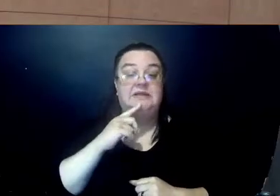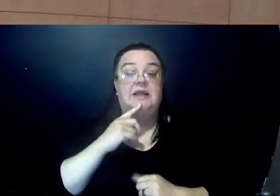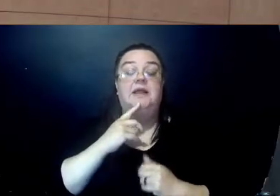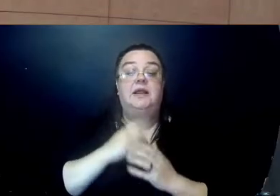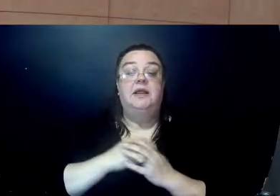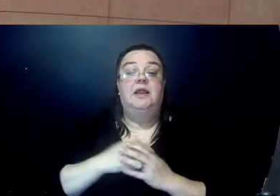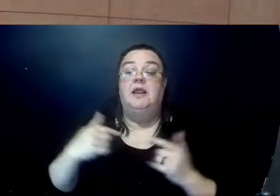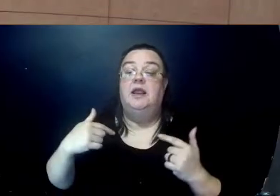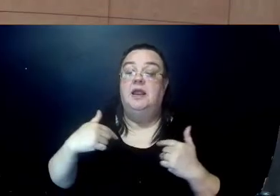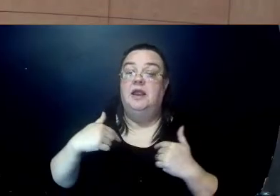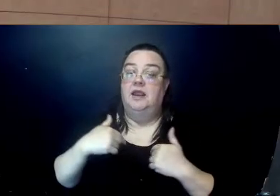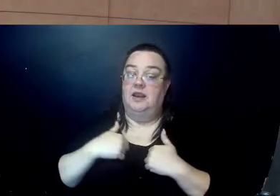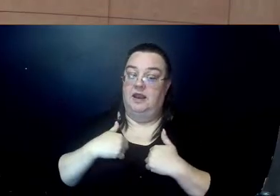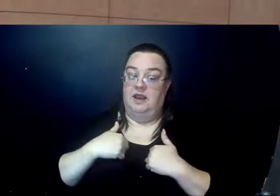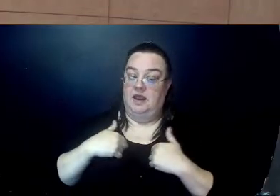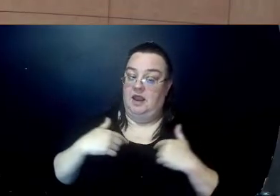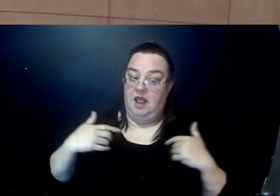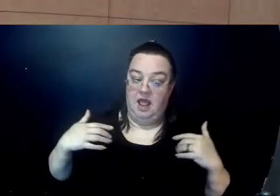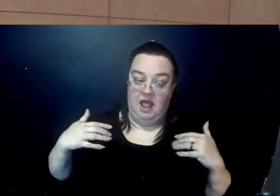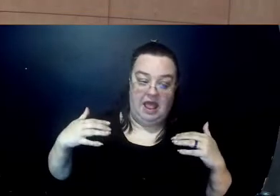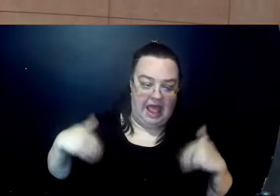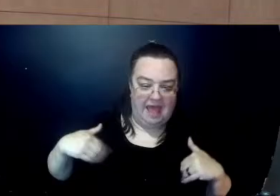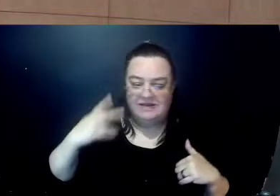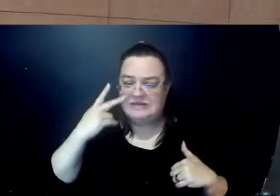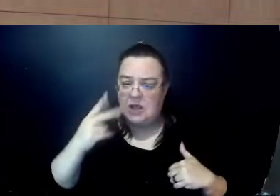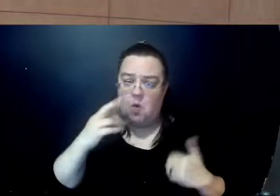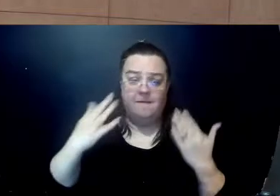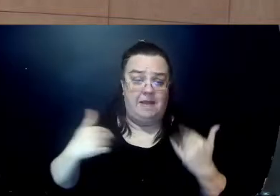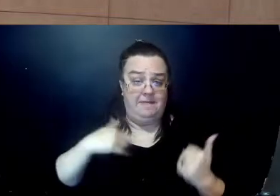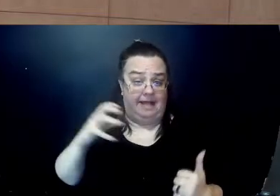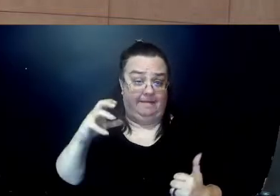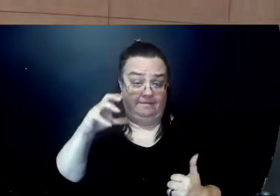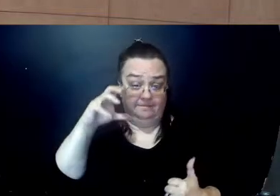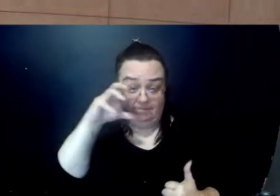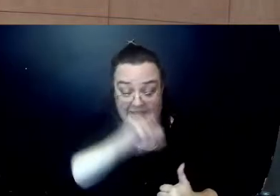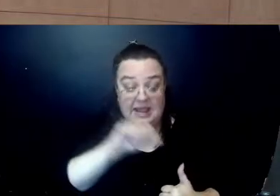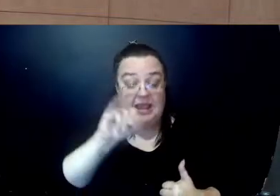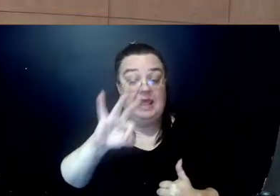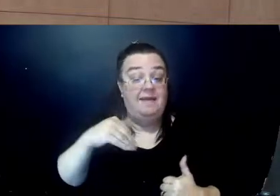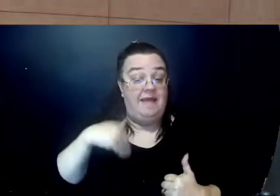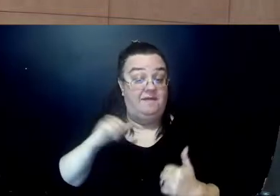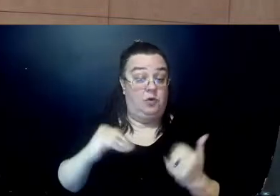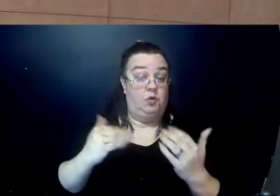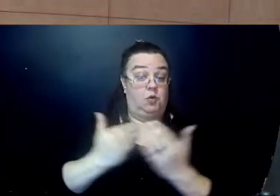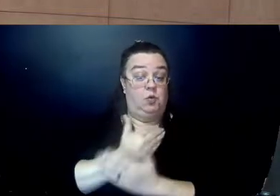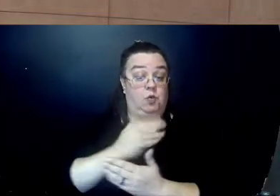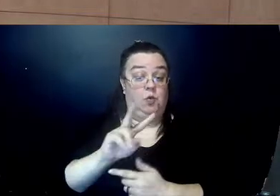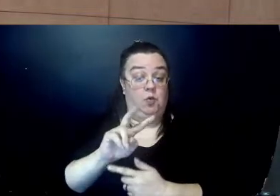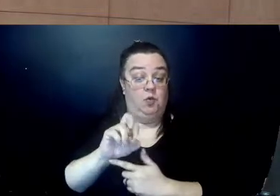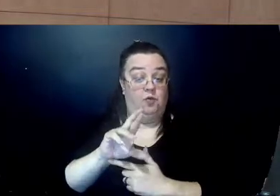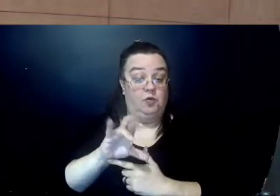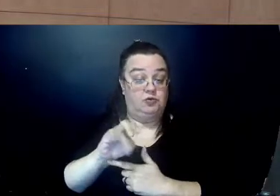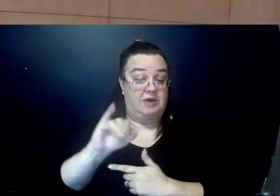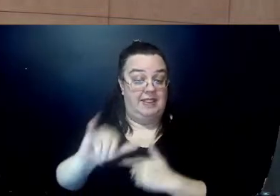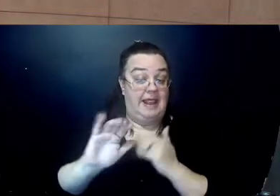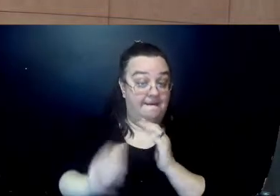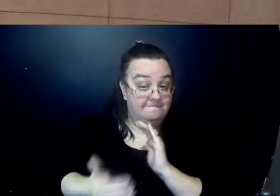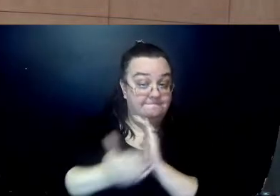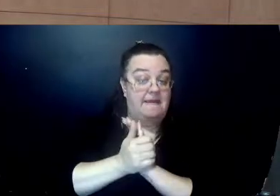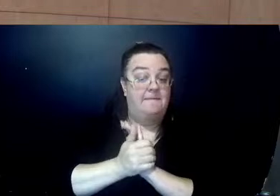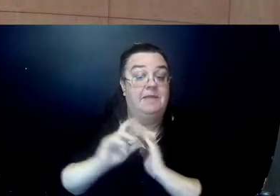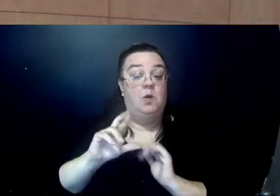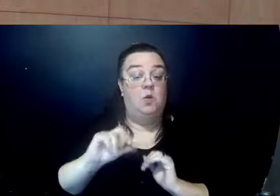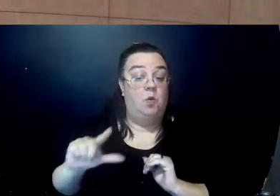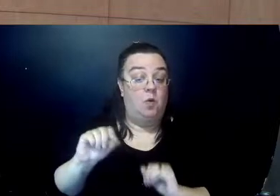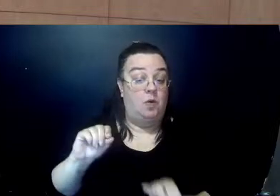I have not seen, or perhaps I have missed it, if there was a new version of the amendment rolled out.